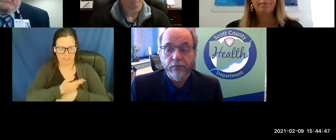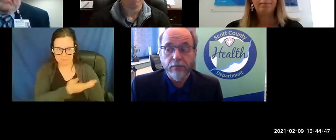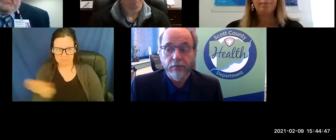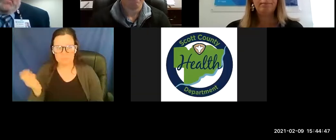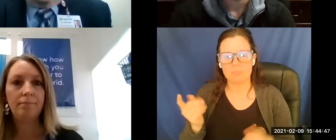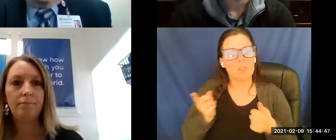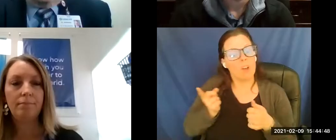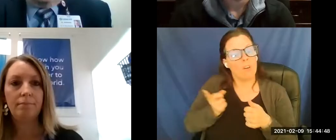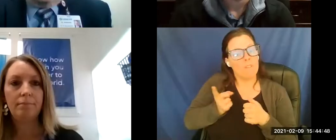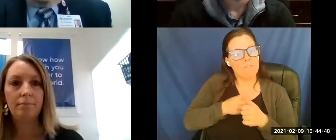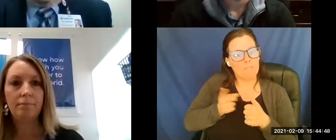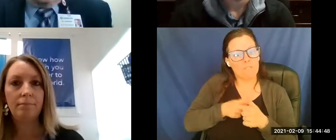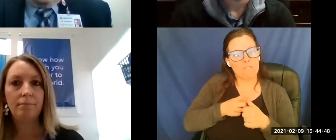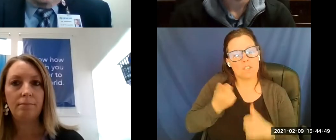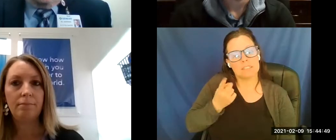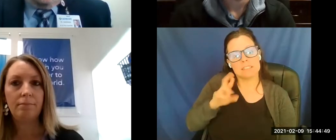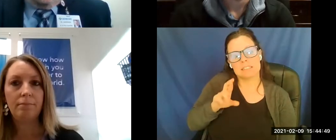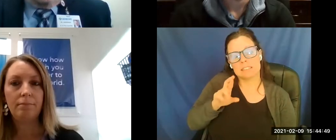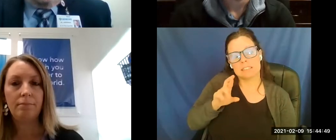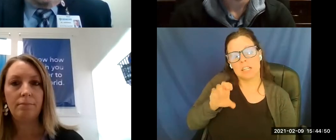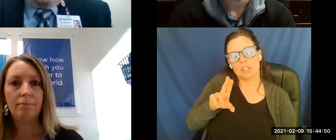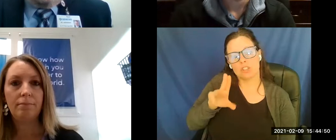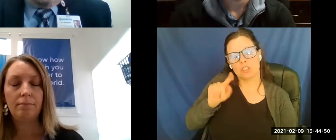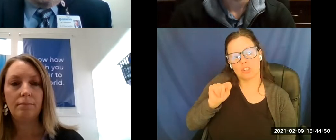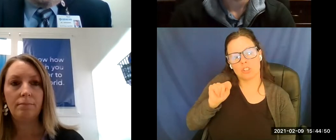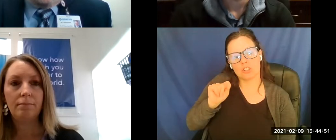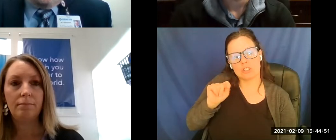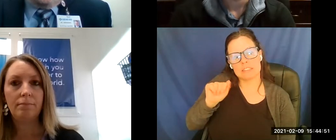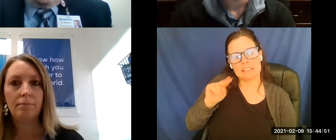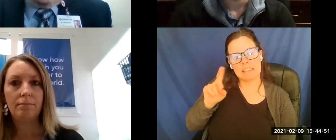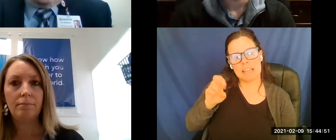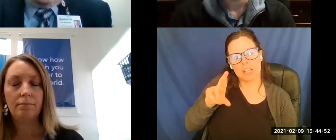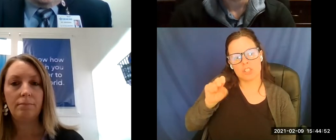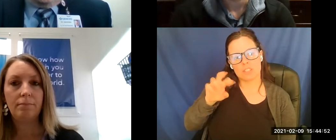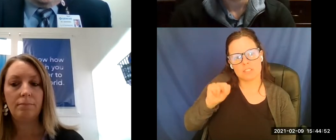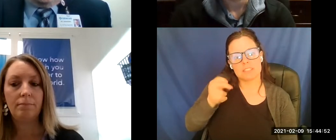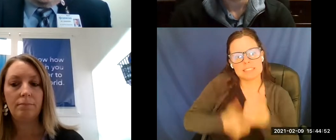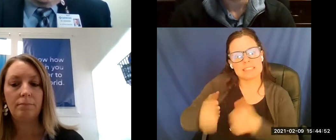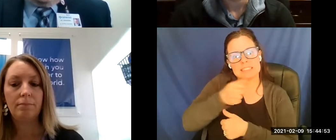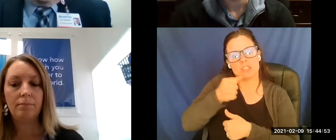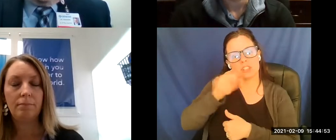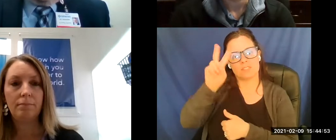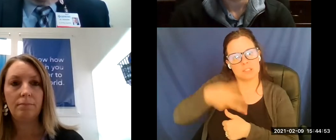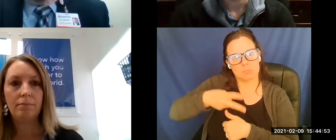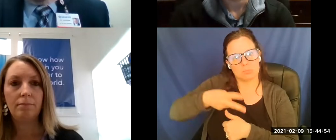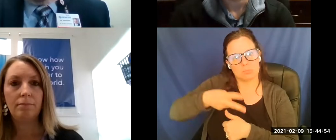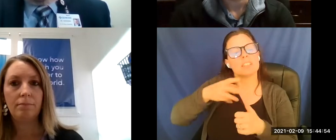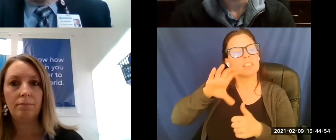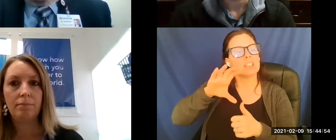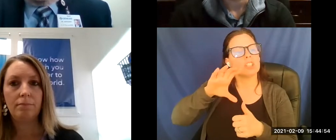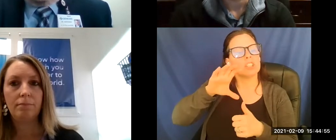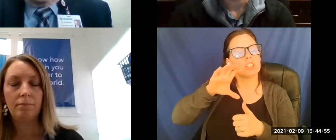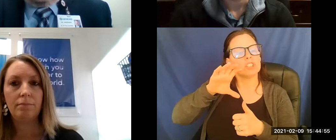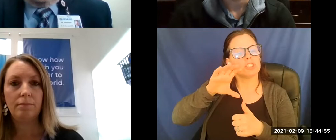First, we will be hearing from Dr. Kurt Anderson, Senior Vice President, Physician Operations and Chief Medical Officer for Genesis